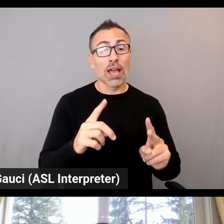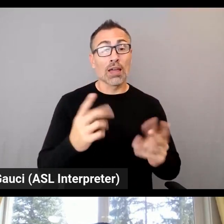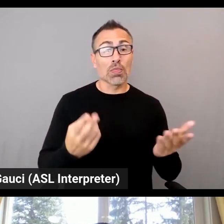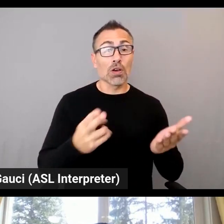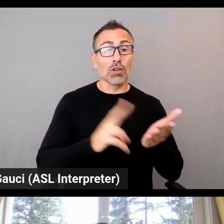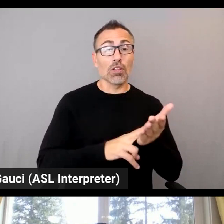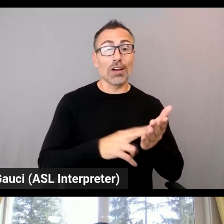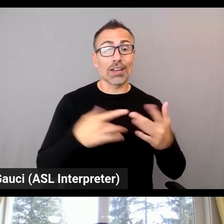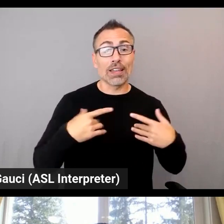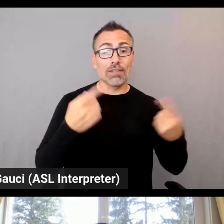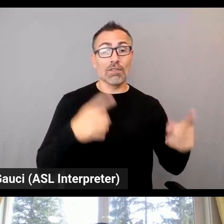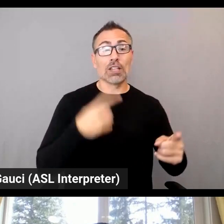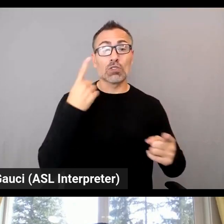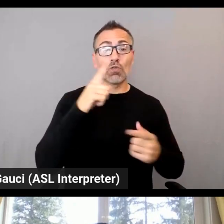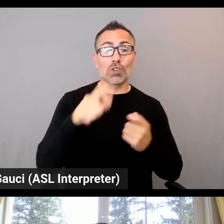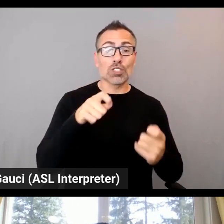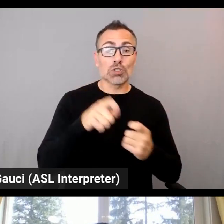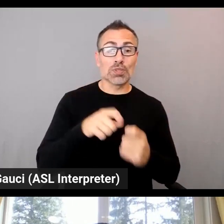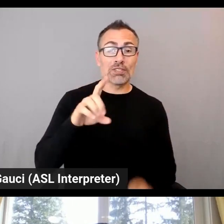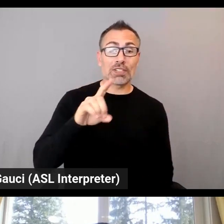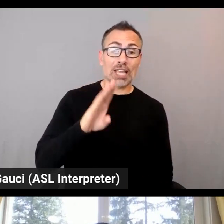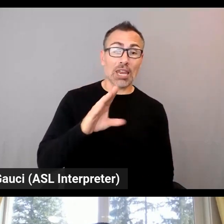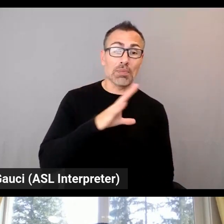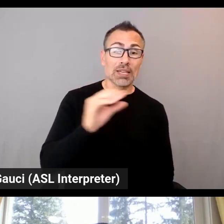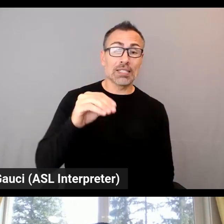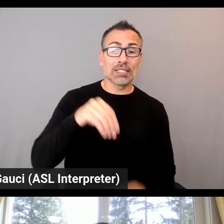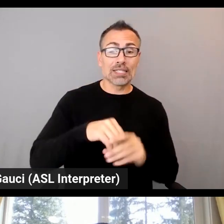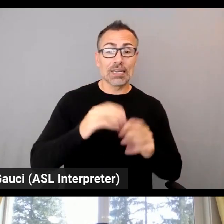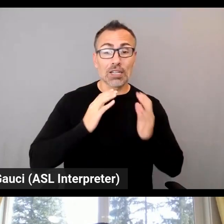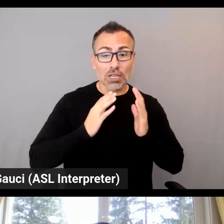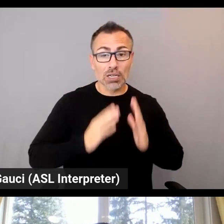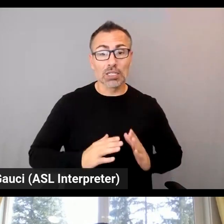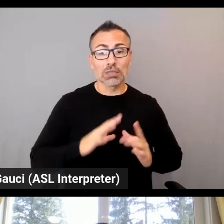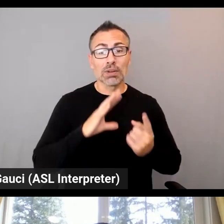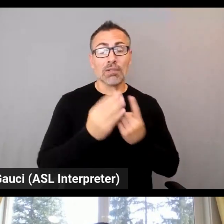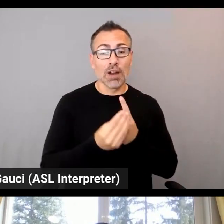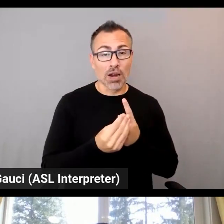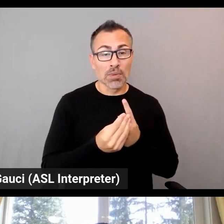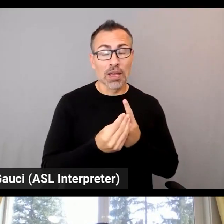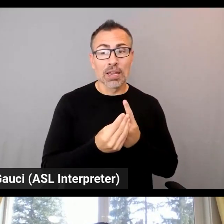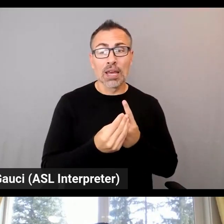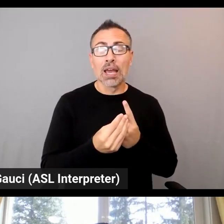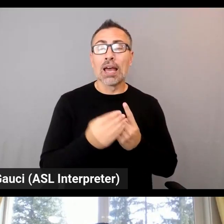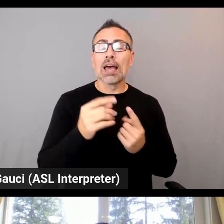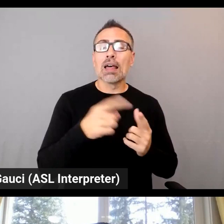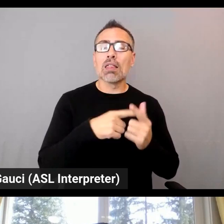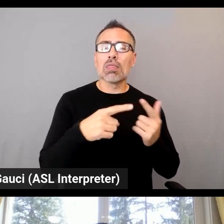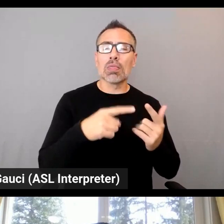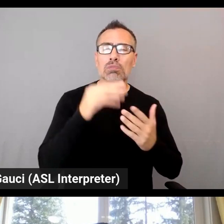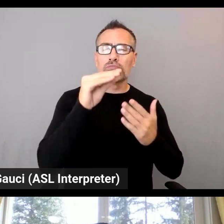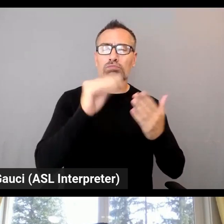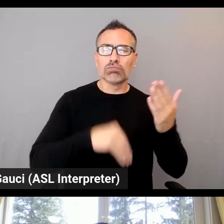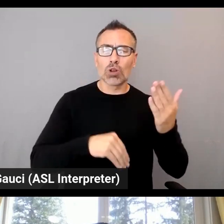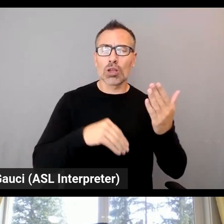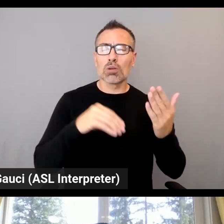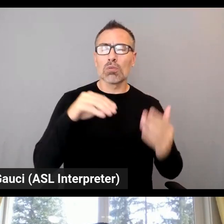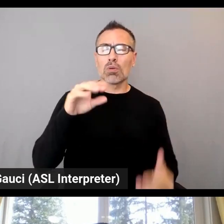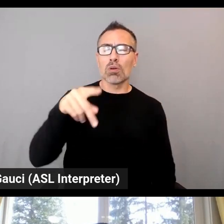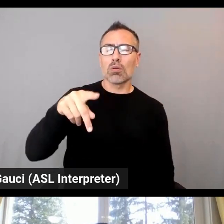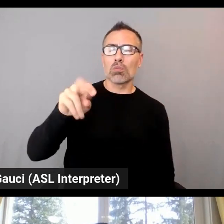a specific database in a customer environment, and we profile or we learn what's normal behavior, and then